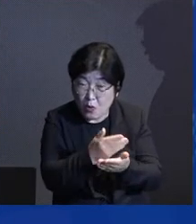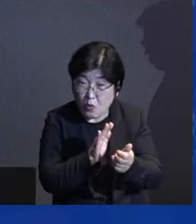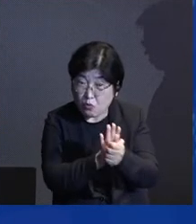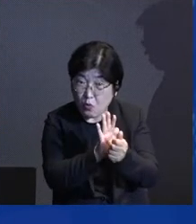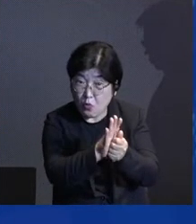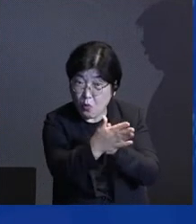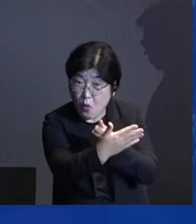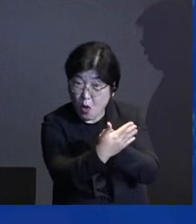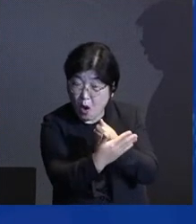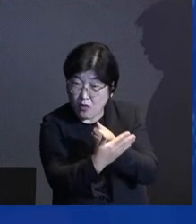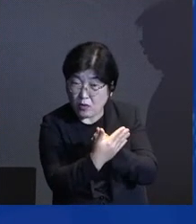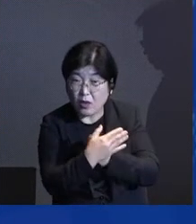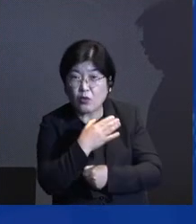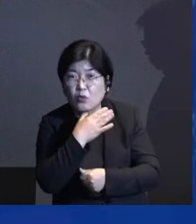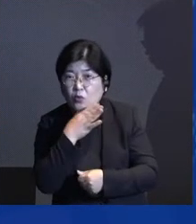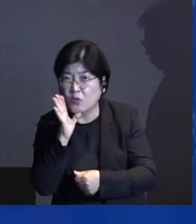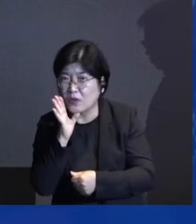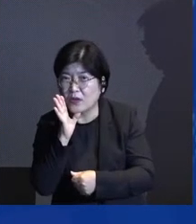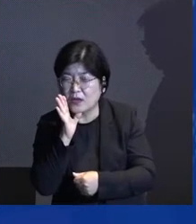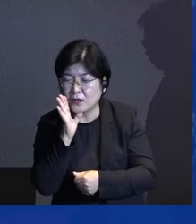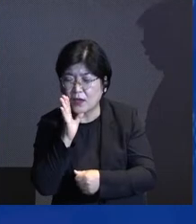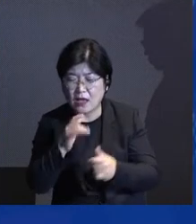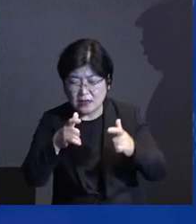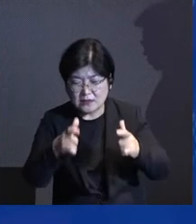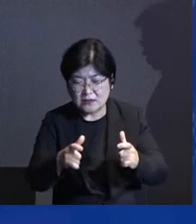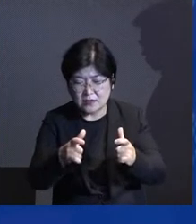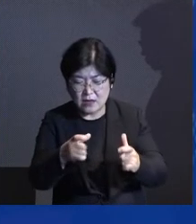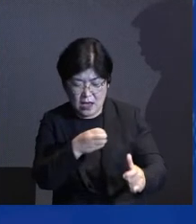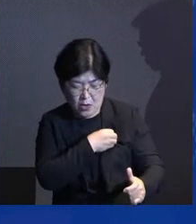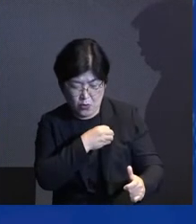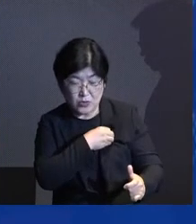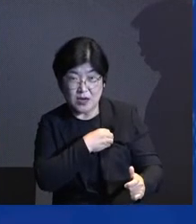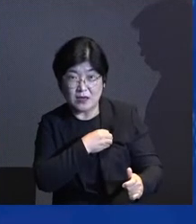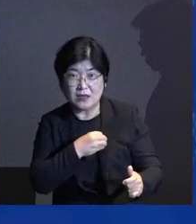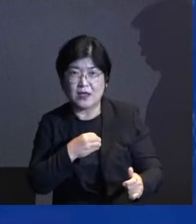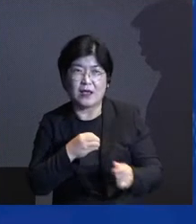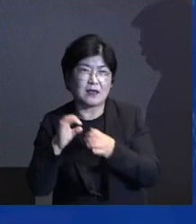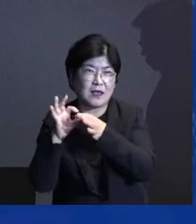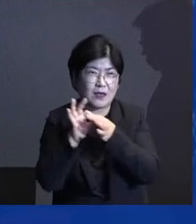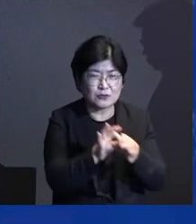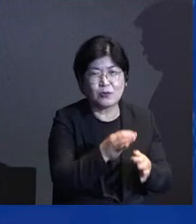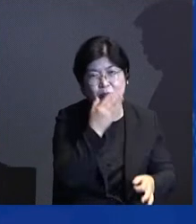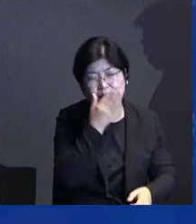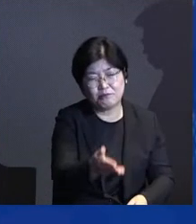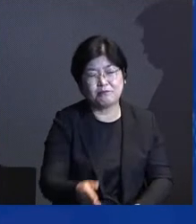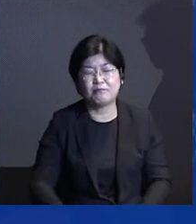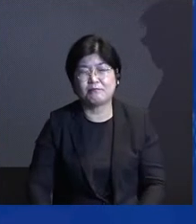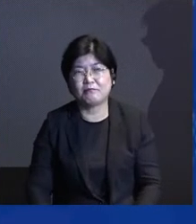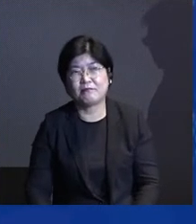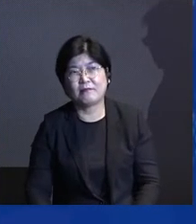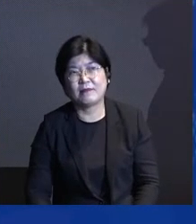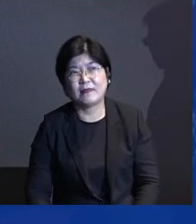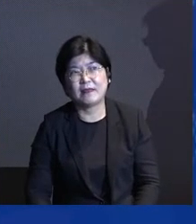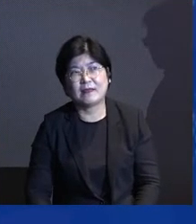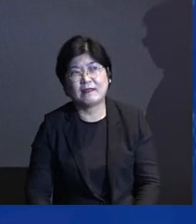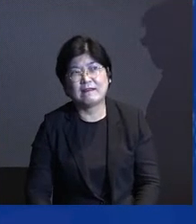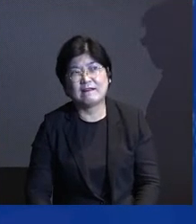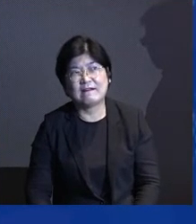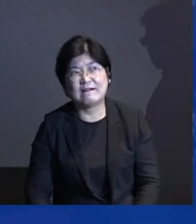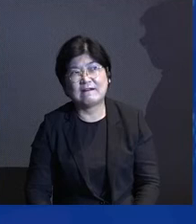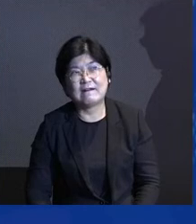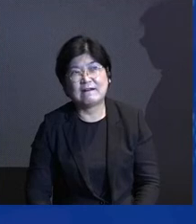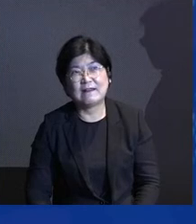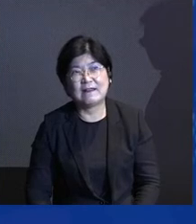and community members. So as a result, this is one of the things that make the